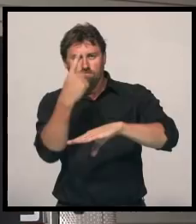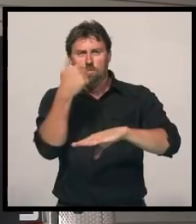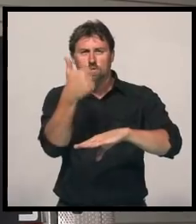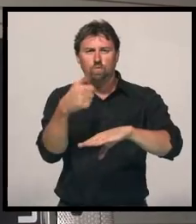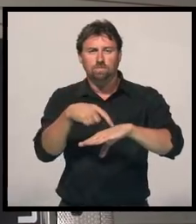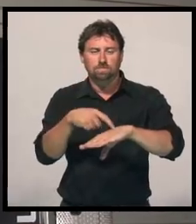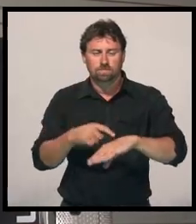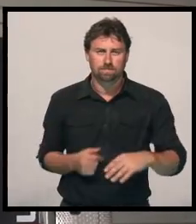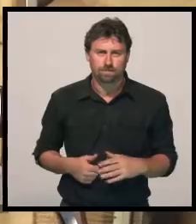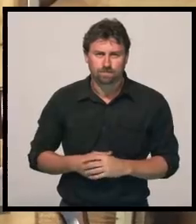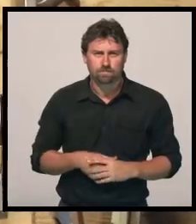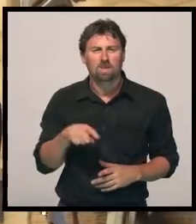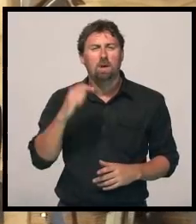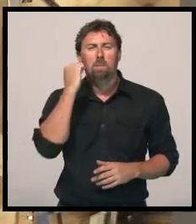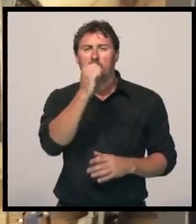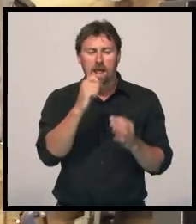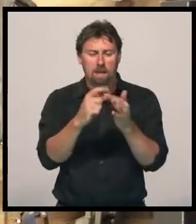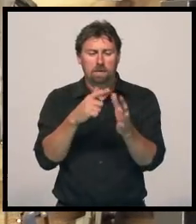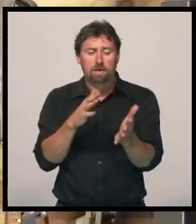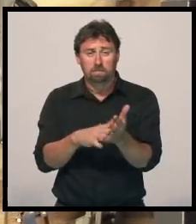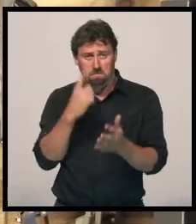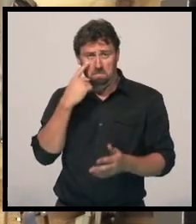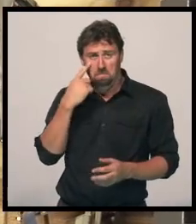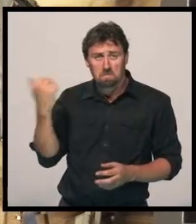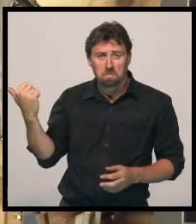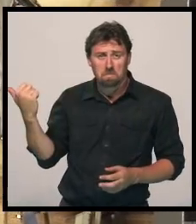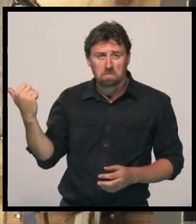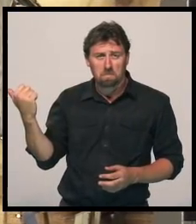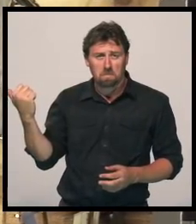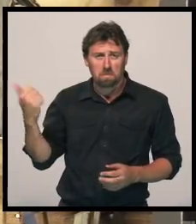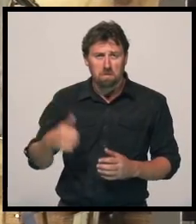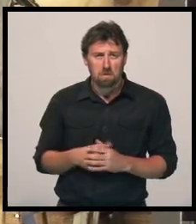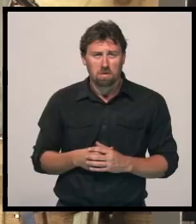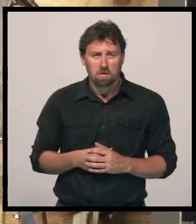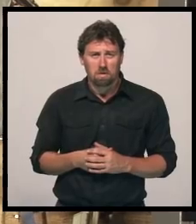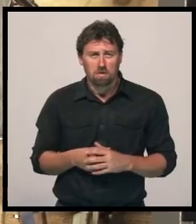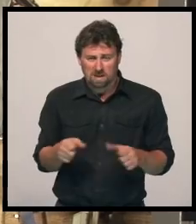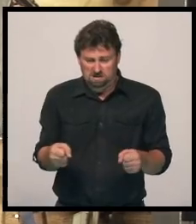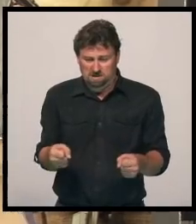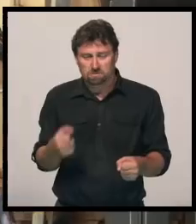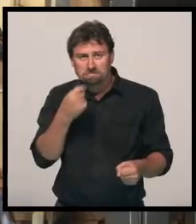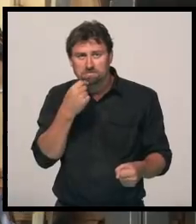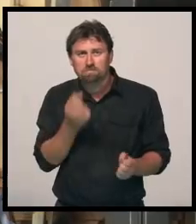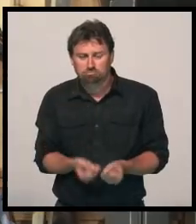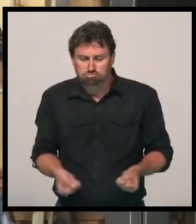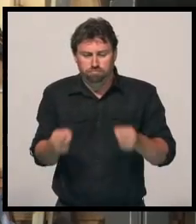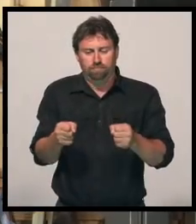and this is black bean. Again, bends a bit that way. This is very brittle and it'll only bend that far.